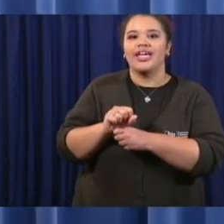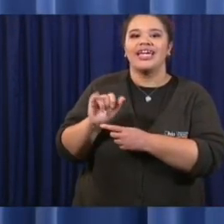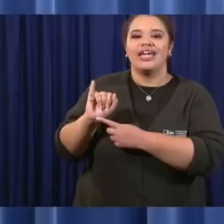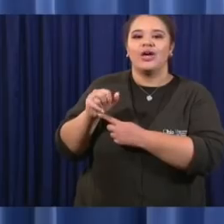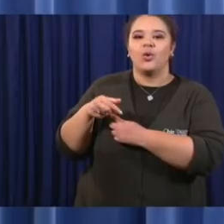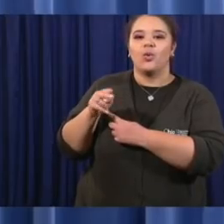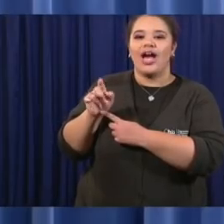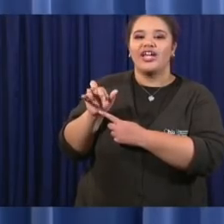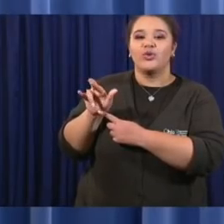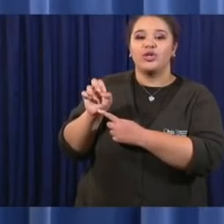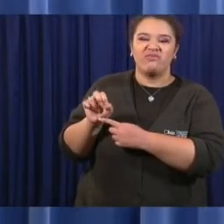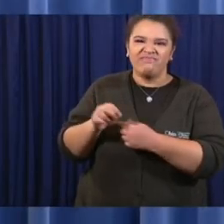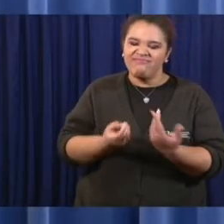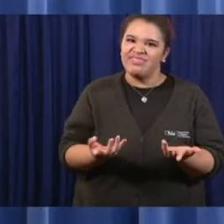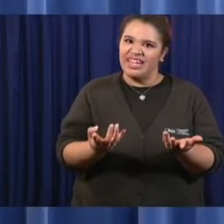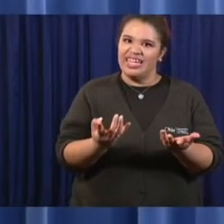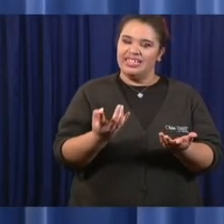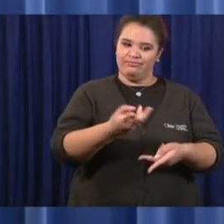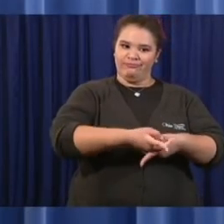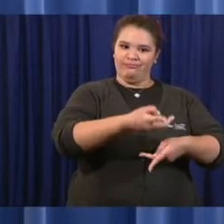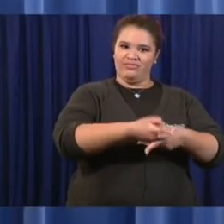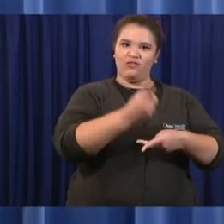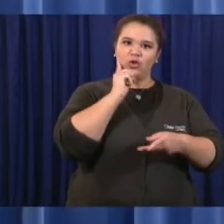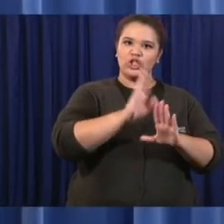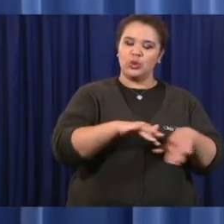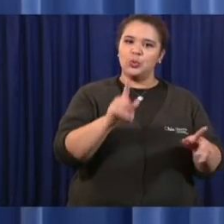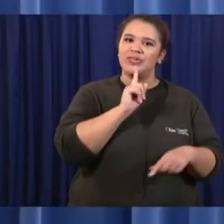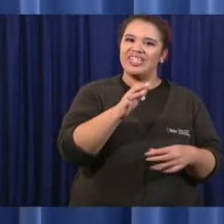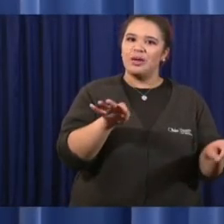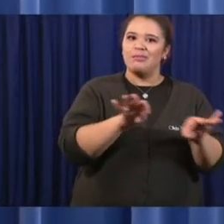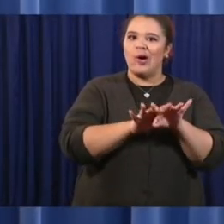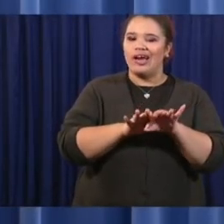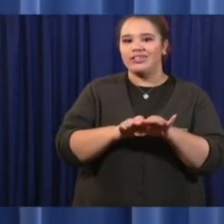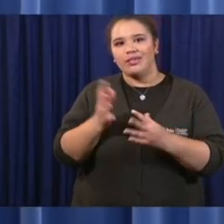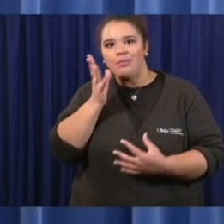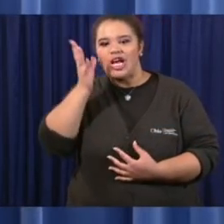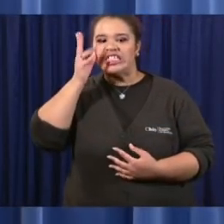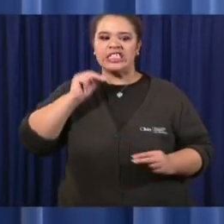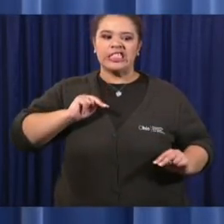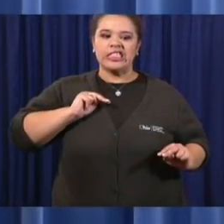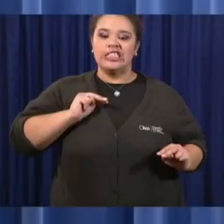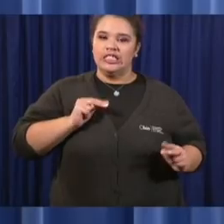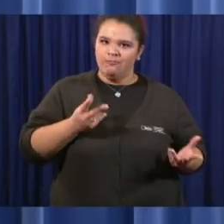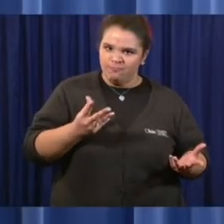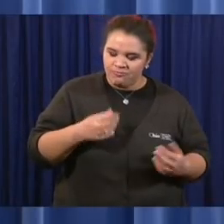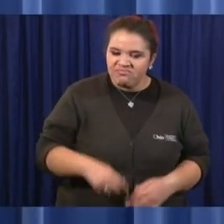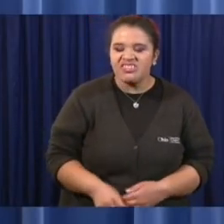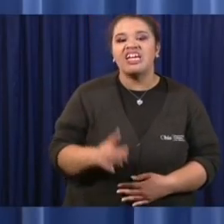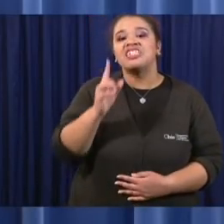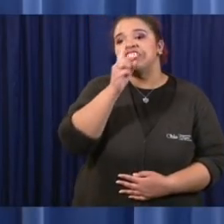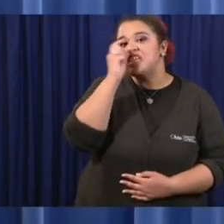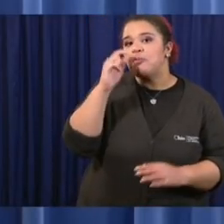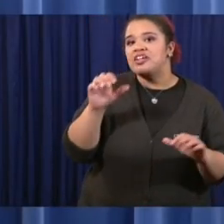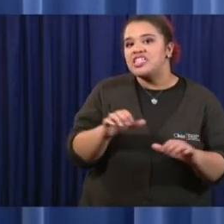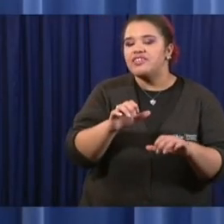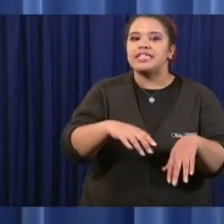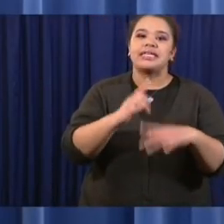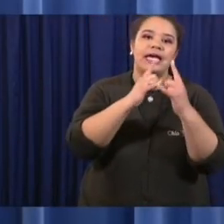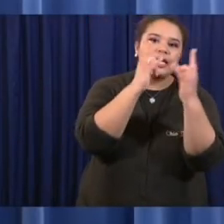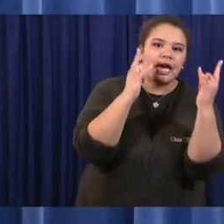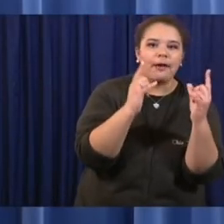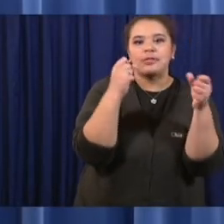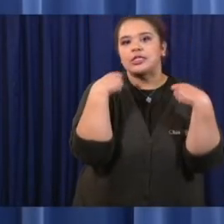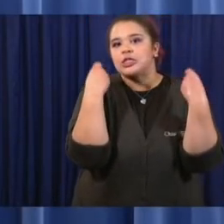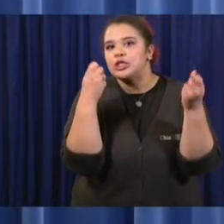that's taken a little bit longer to get hashed out? And then also summer activities like camping, gyms, movies, any update on